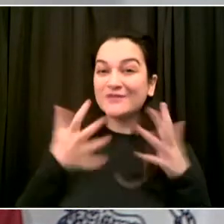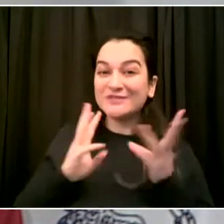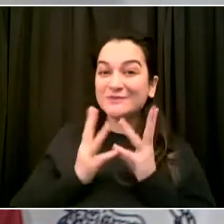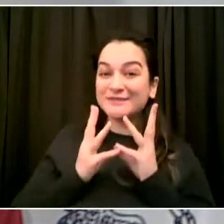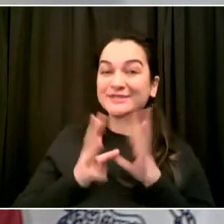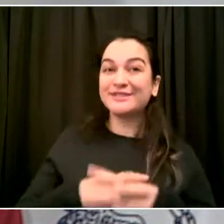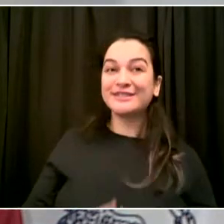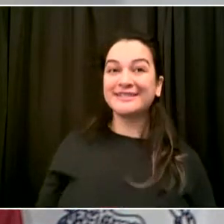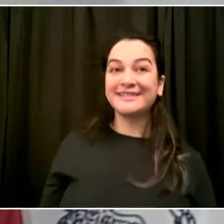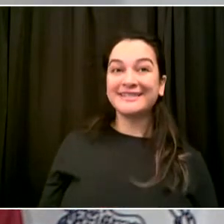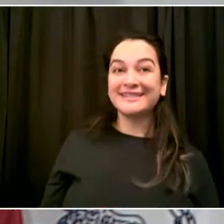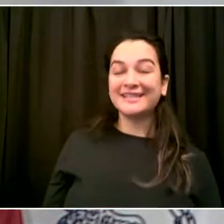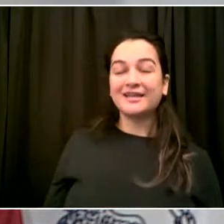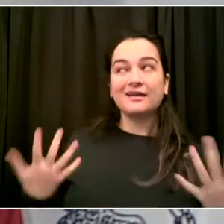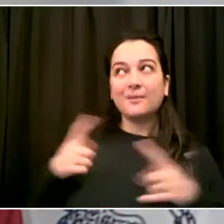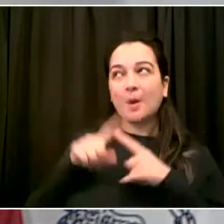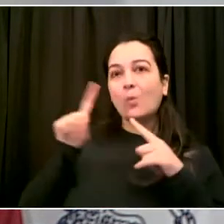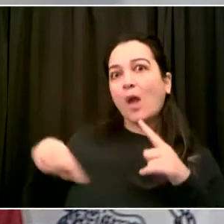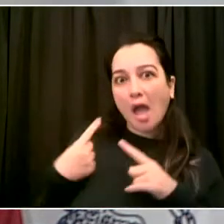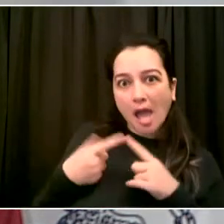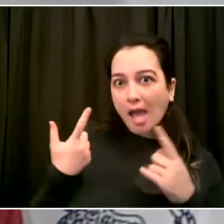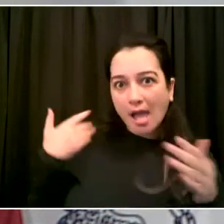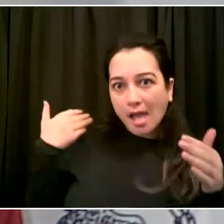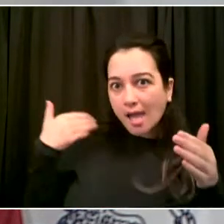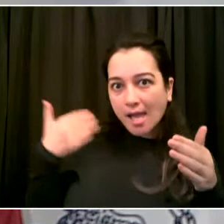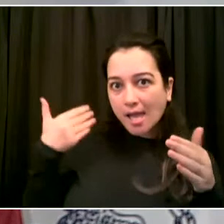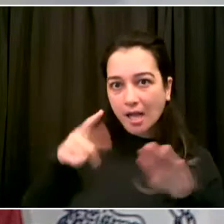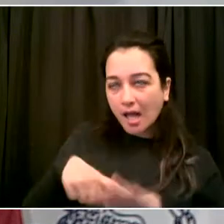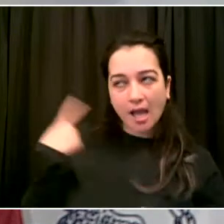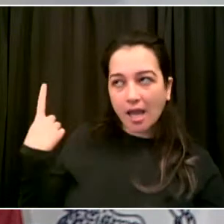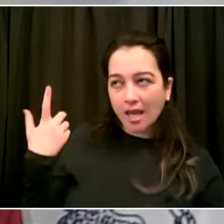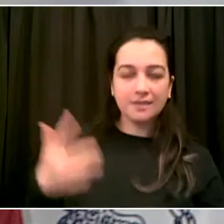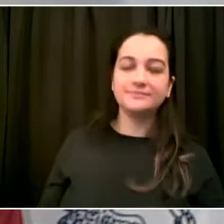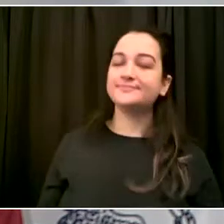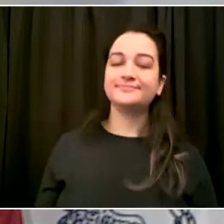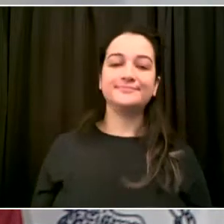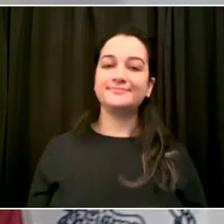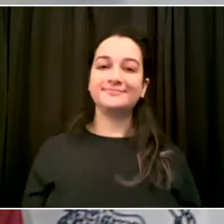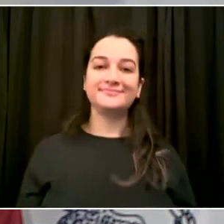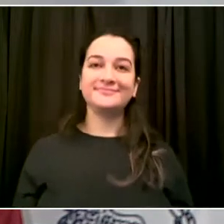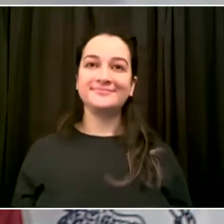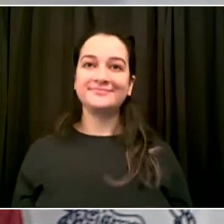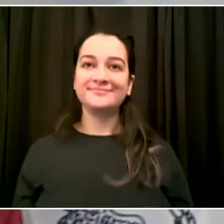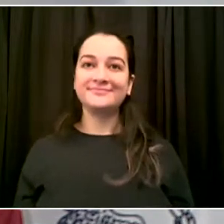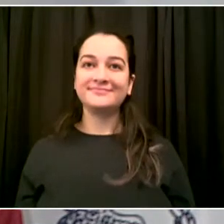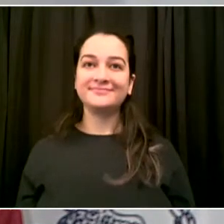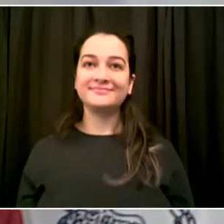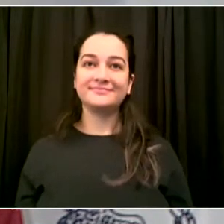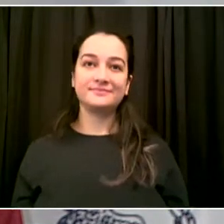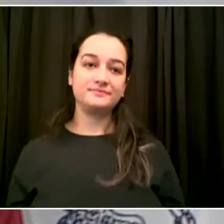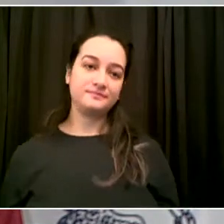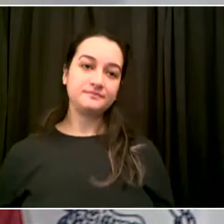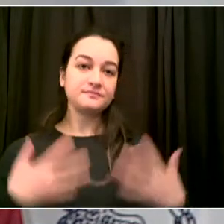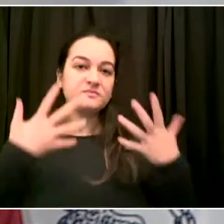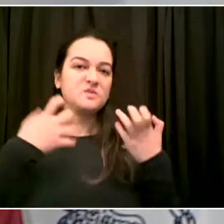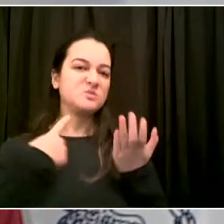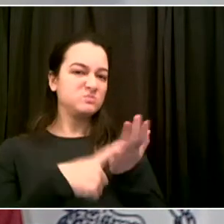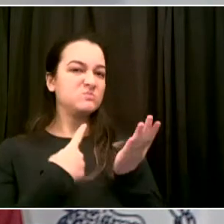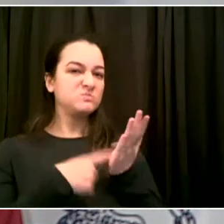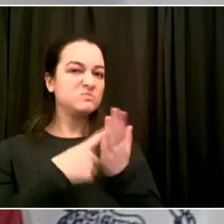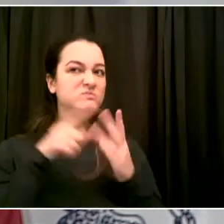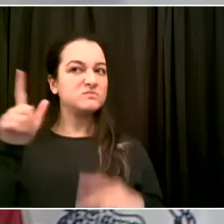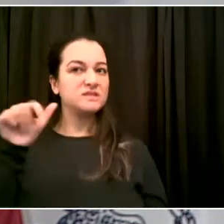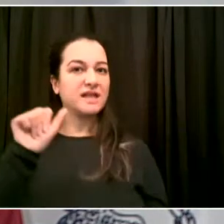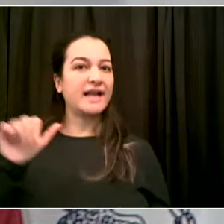with the increase in Asian hate crimes. You talked eloquently about the need for consequences. So I